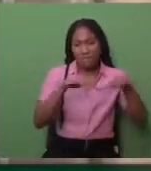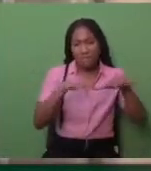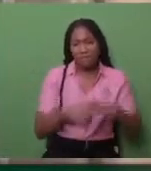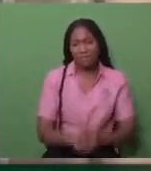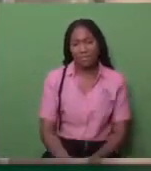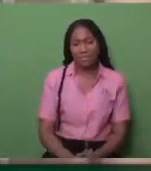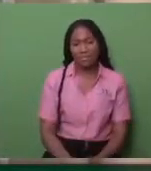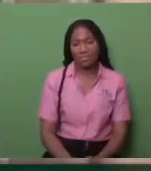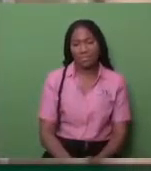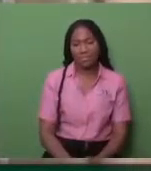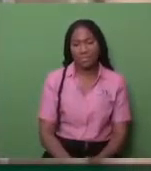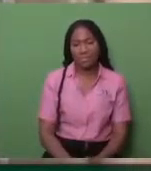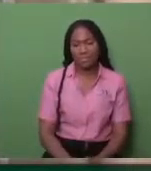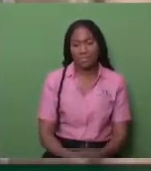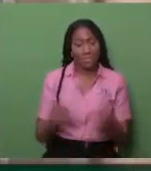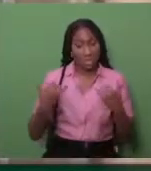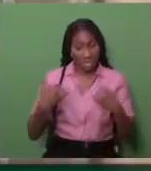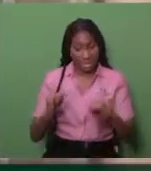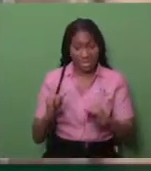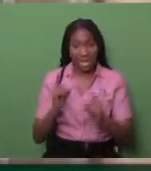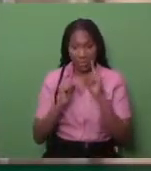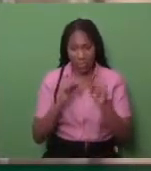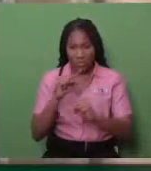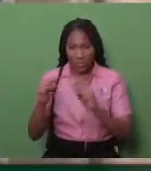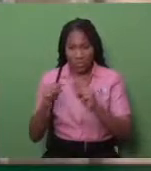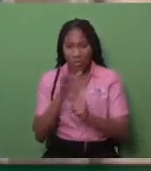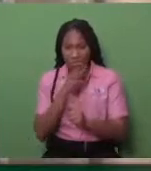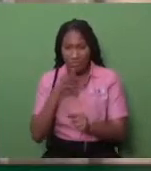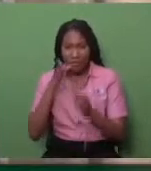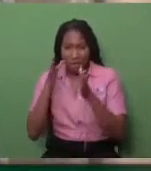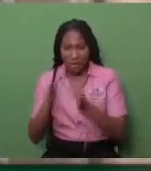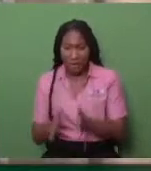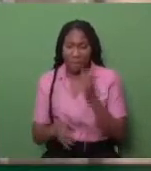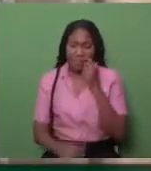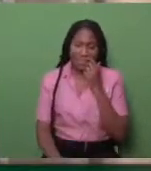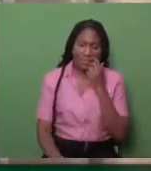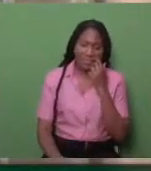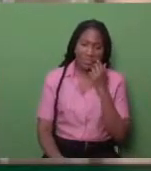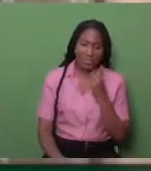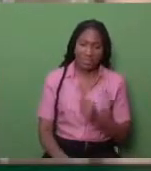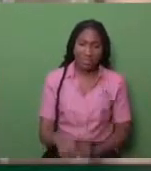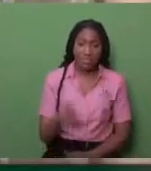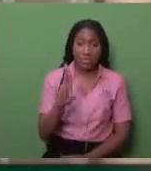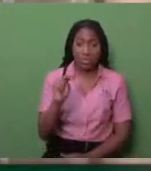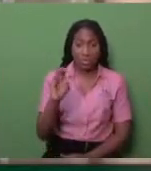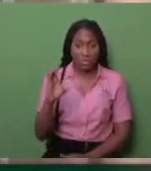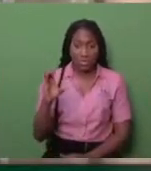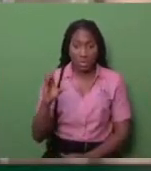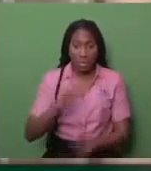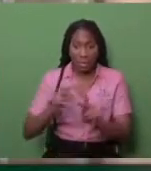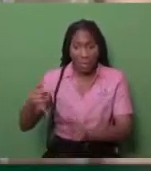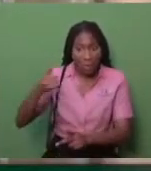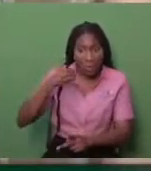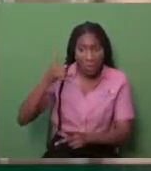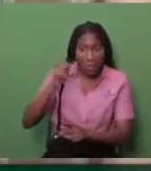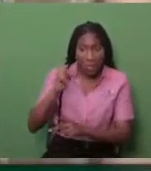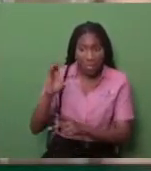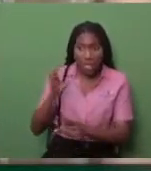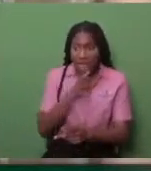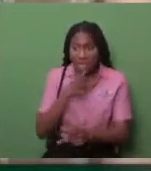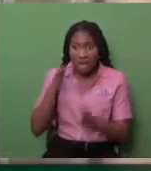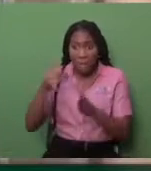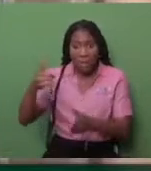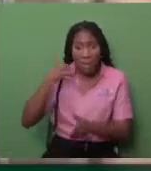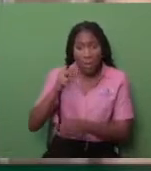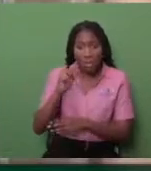agriculture, still on agriculture, pre-DL larceny. My office has received complaints from farmers all over the country of the lack